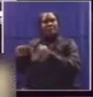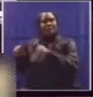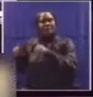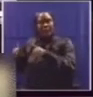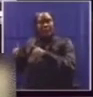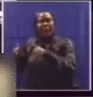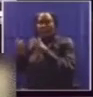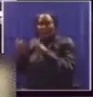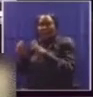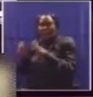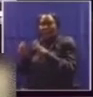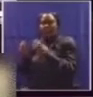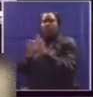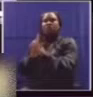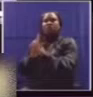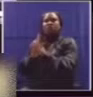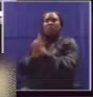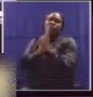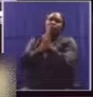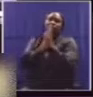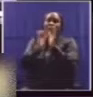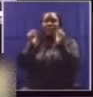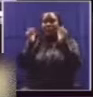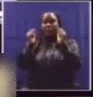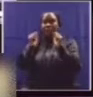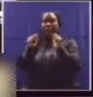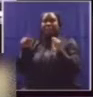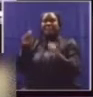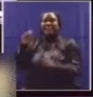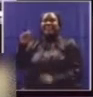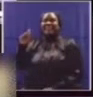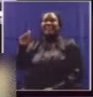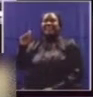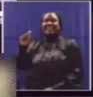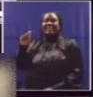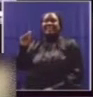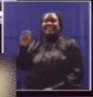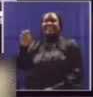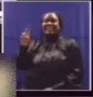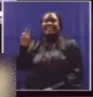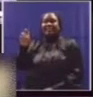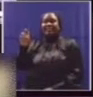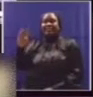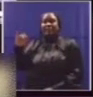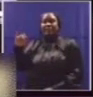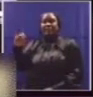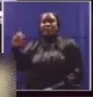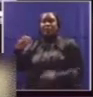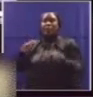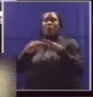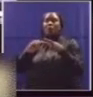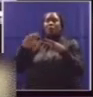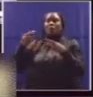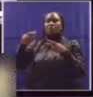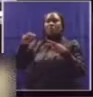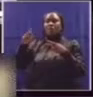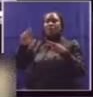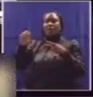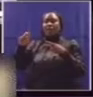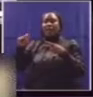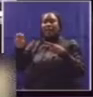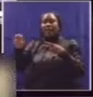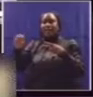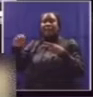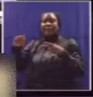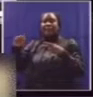You can look at, I can give you examples of Steve Biko in Tshwane, Charlotte Maclerke, Groteskier here, Mamelodi